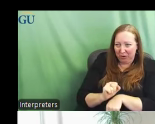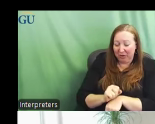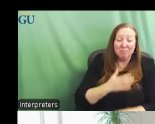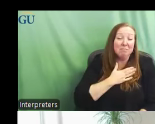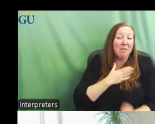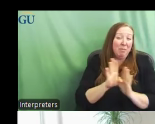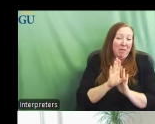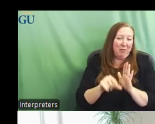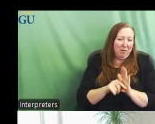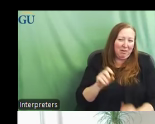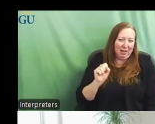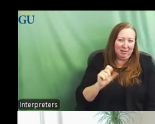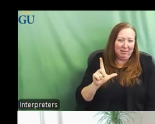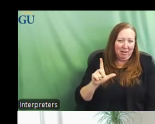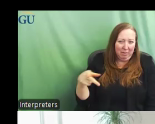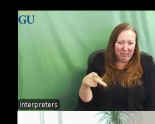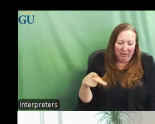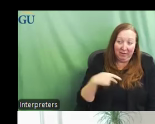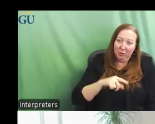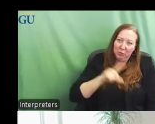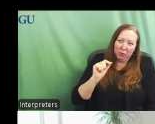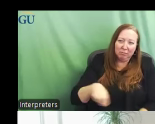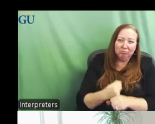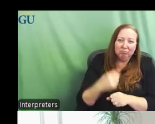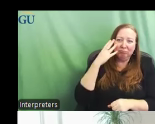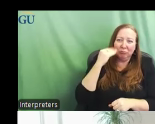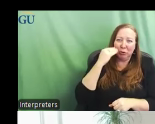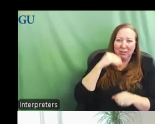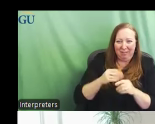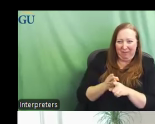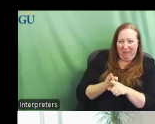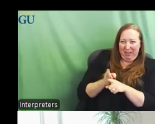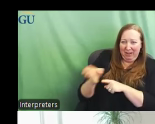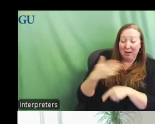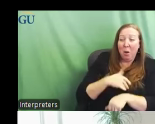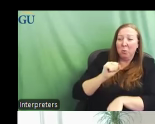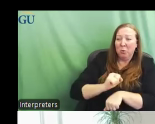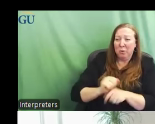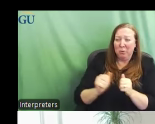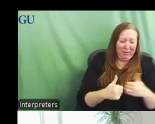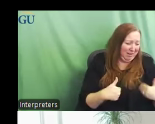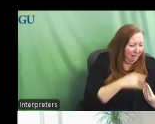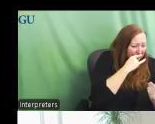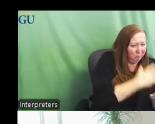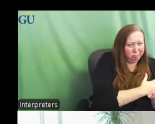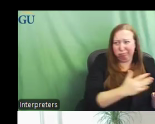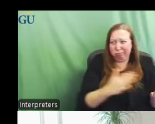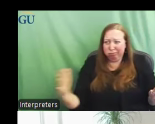spent over 20 years in the field working across the age span. So it's really interesting to have